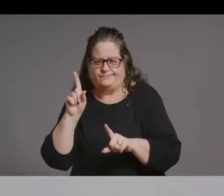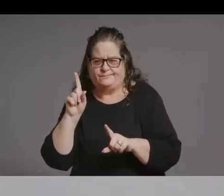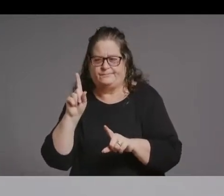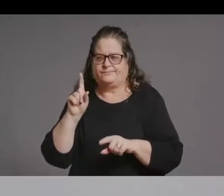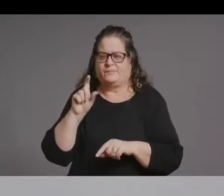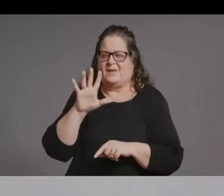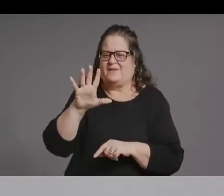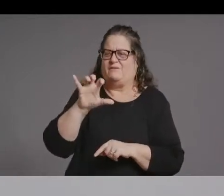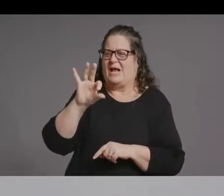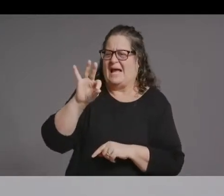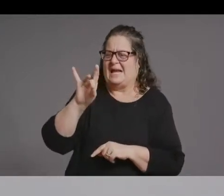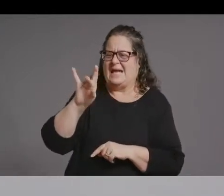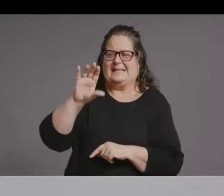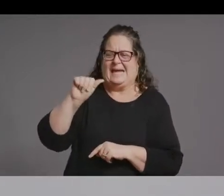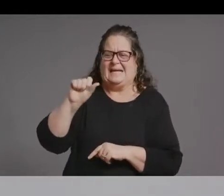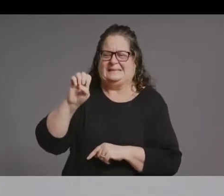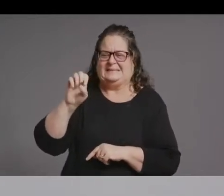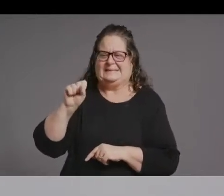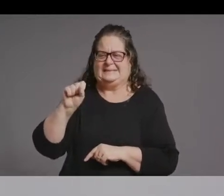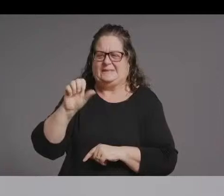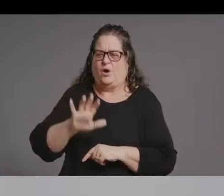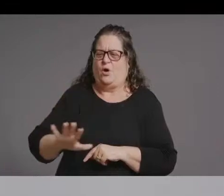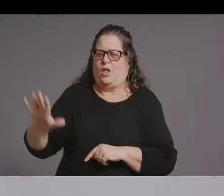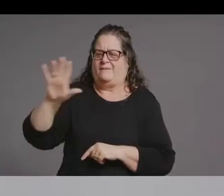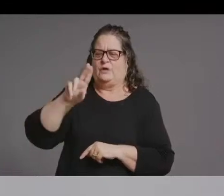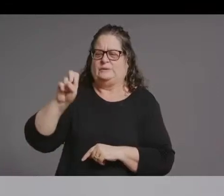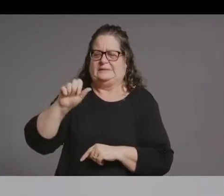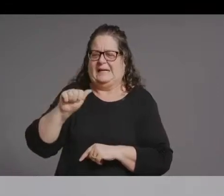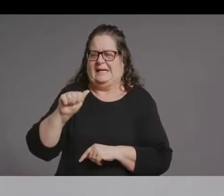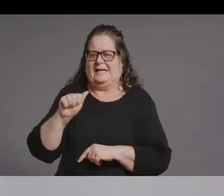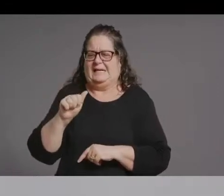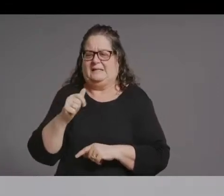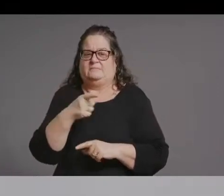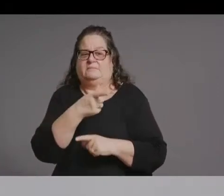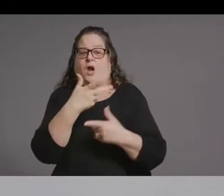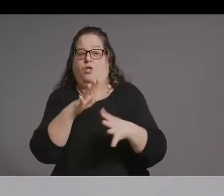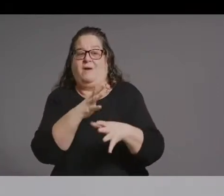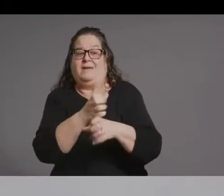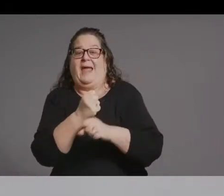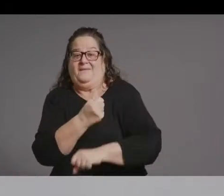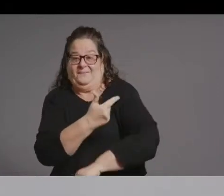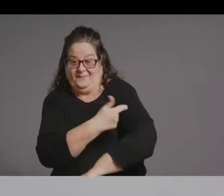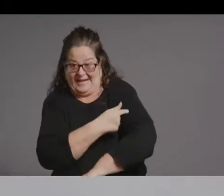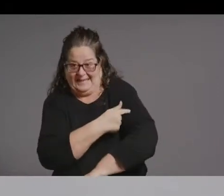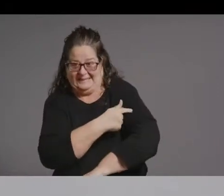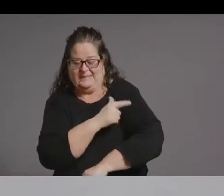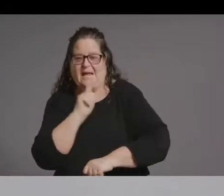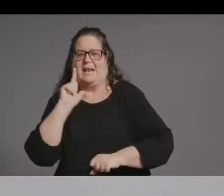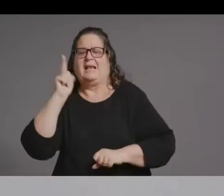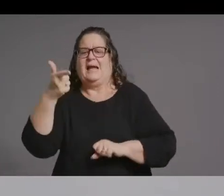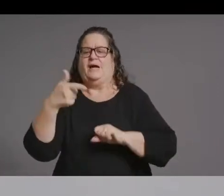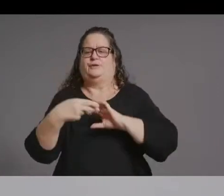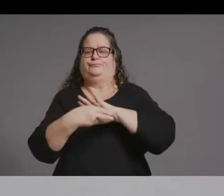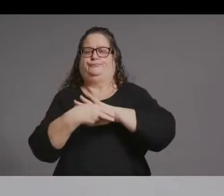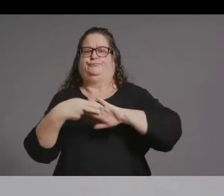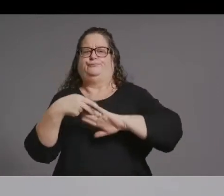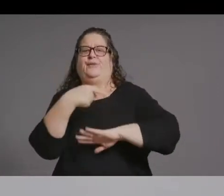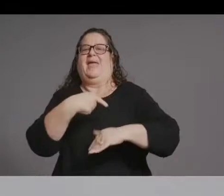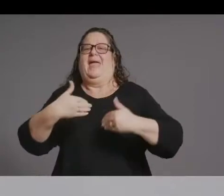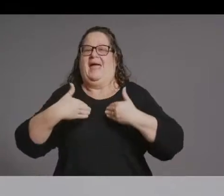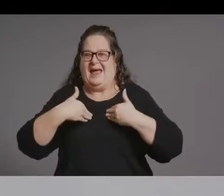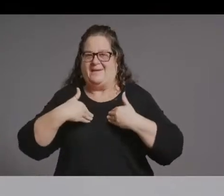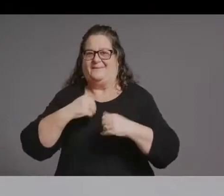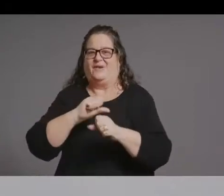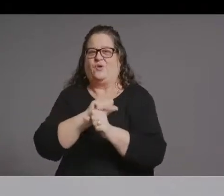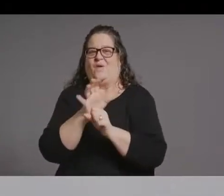received vaccine and then diagnosed with COVID. I would have to get into the specifics on that. We know that I